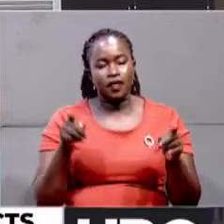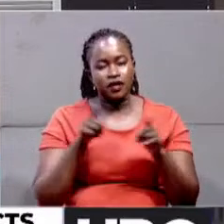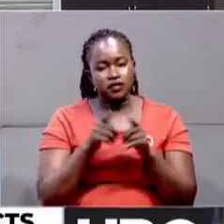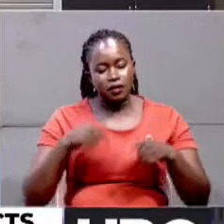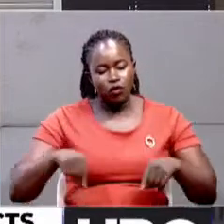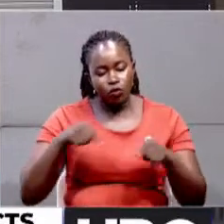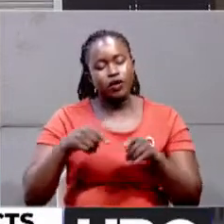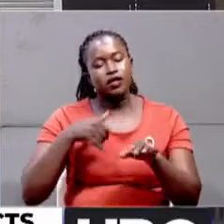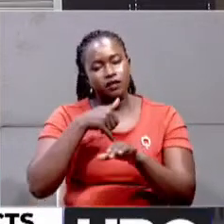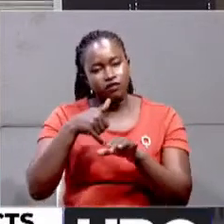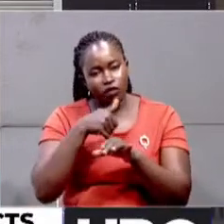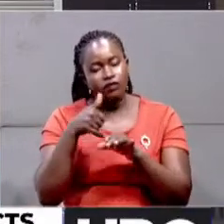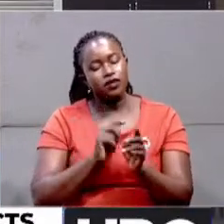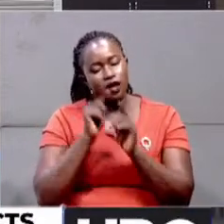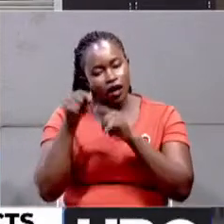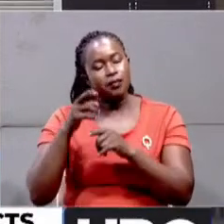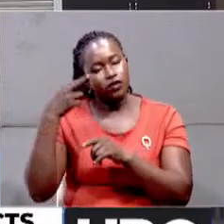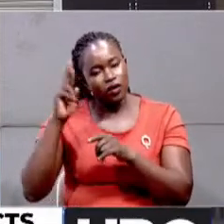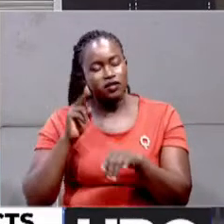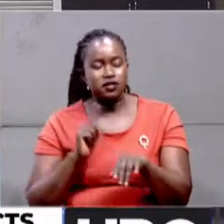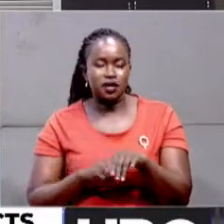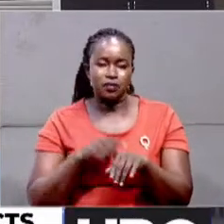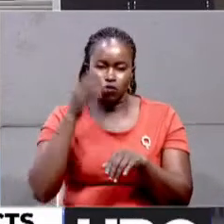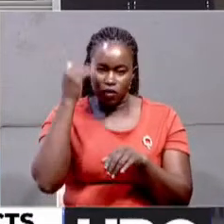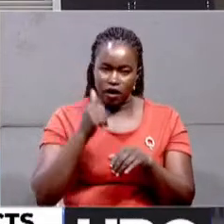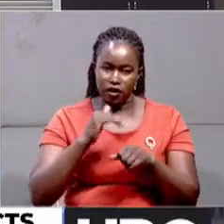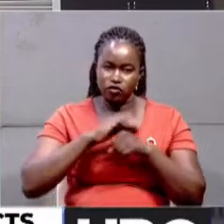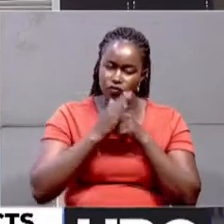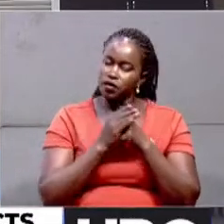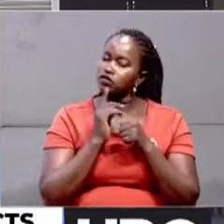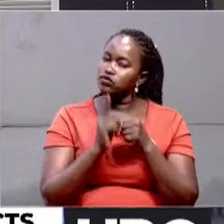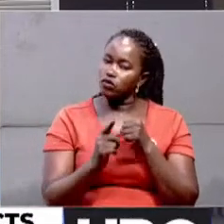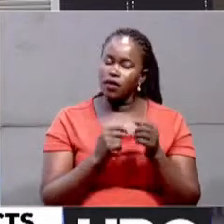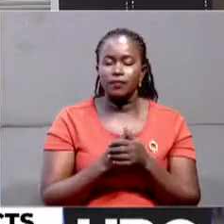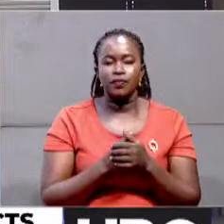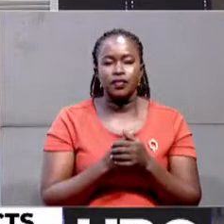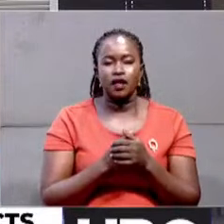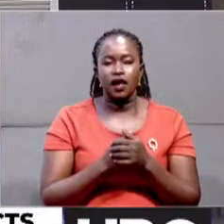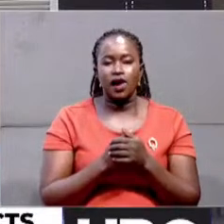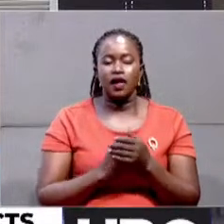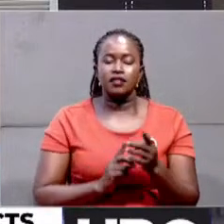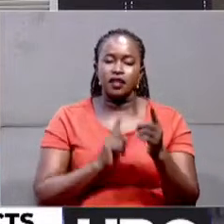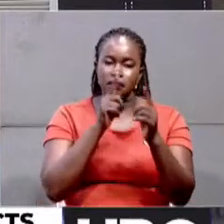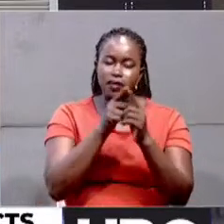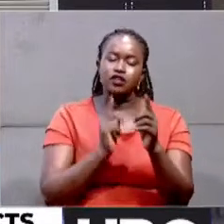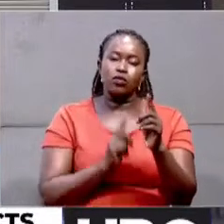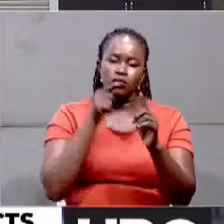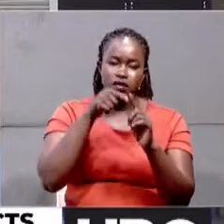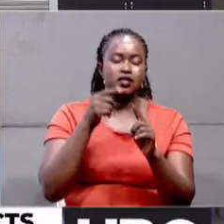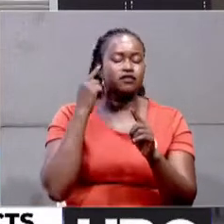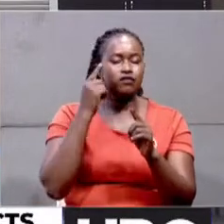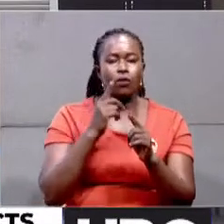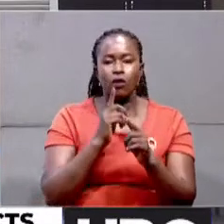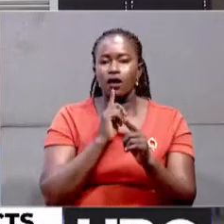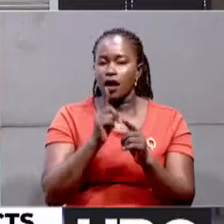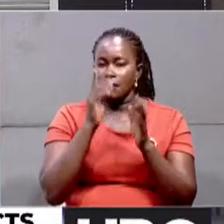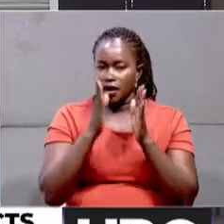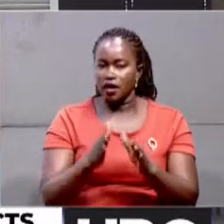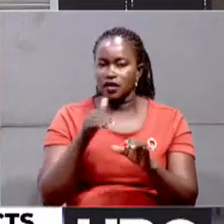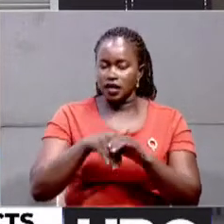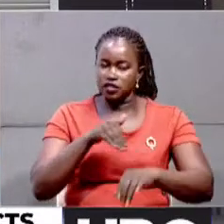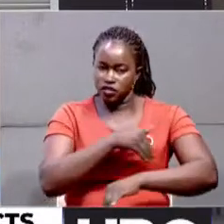we are coming in timely to ensure, first of all, they meet the intent of the commanding chief,